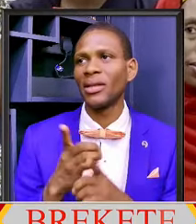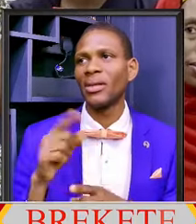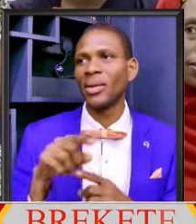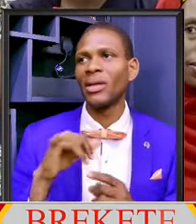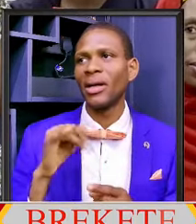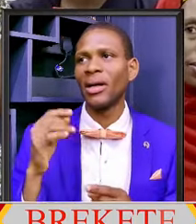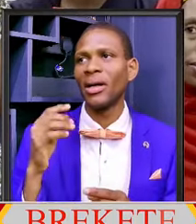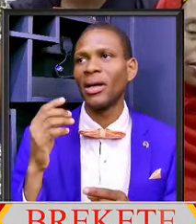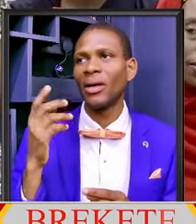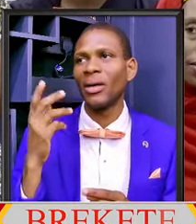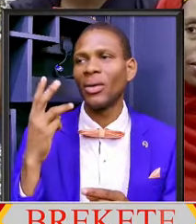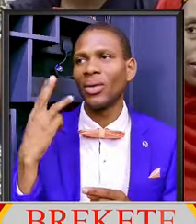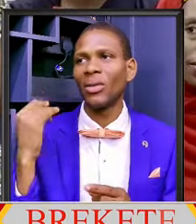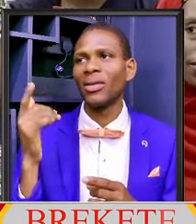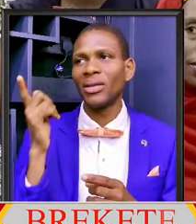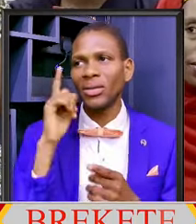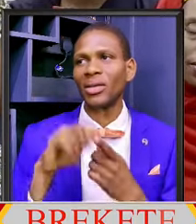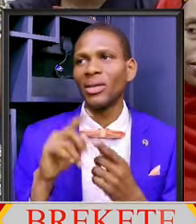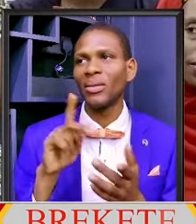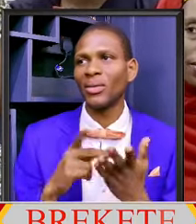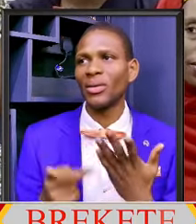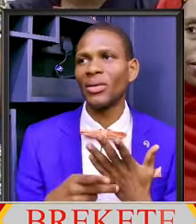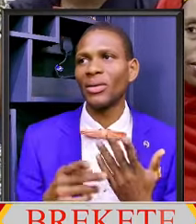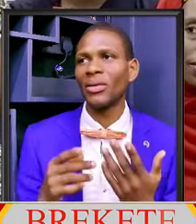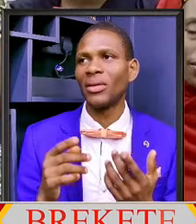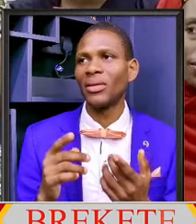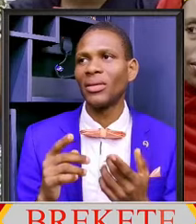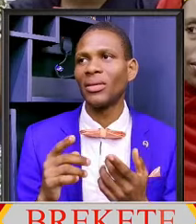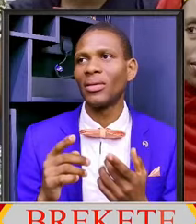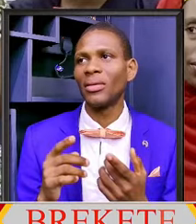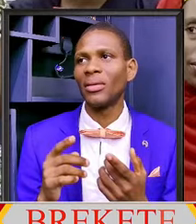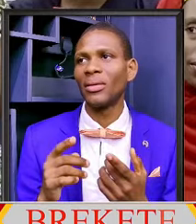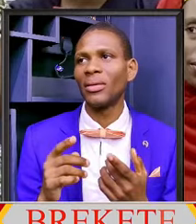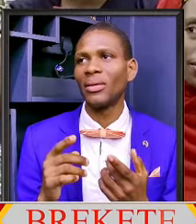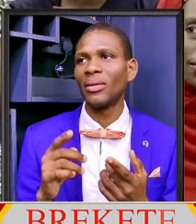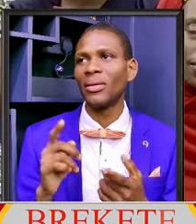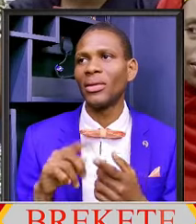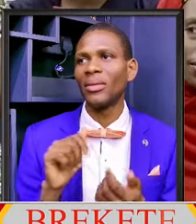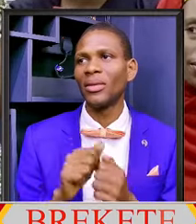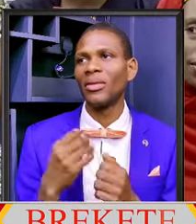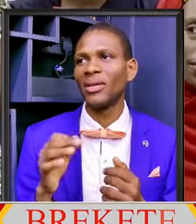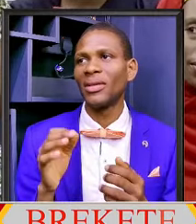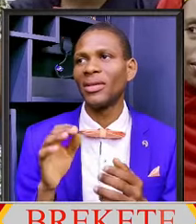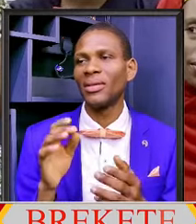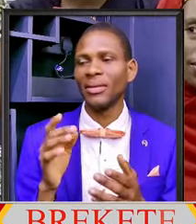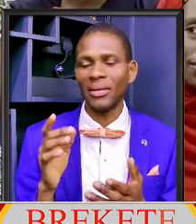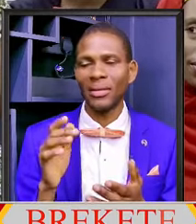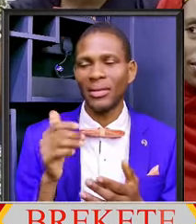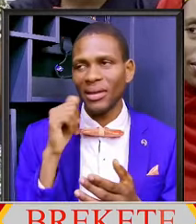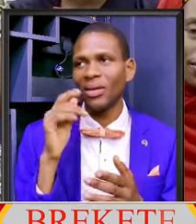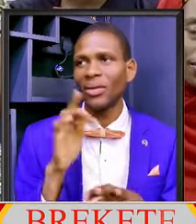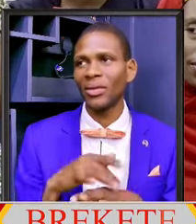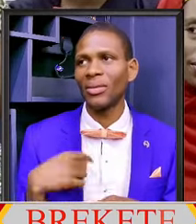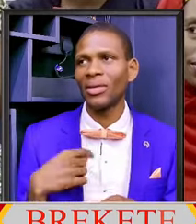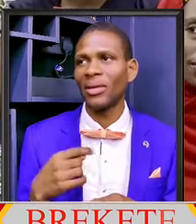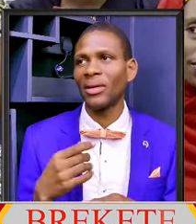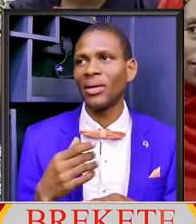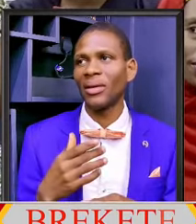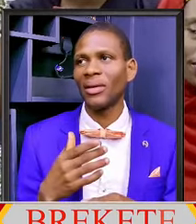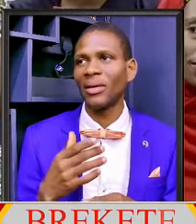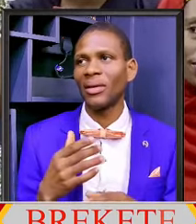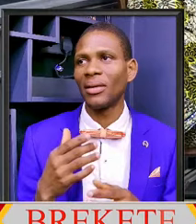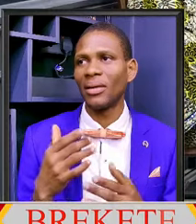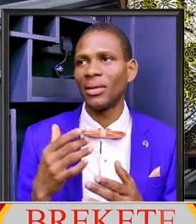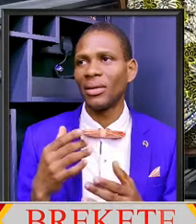when I was listening to the program. Mm-hmm. So the problem of the girl touched me a lot. Mm-hmm. Although I